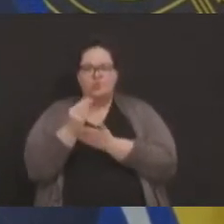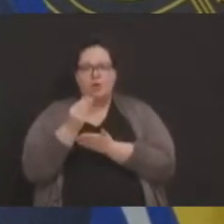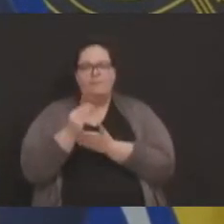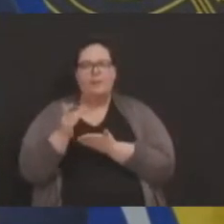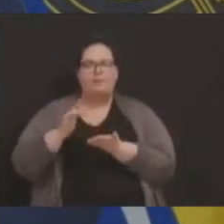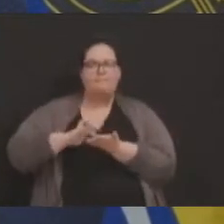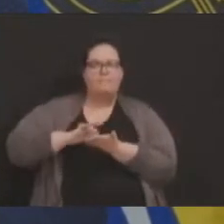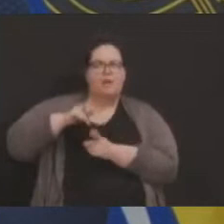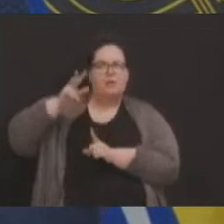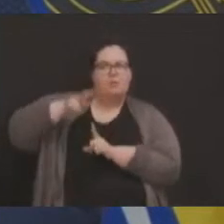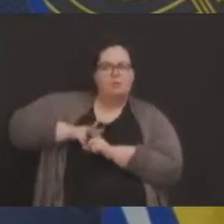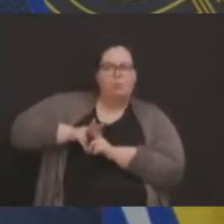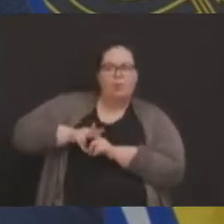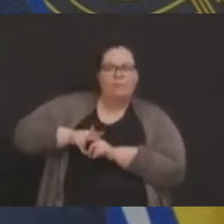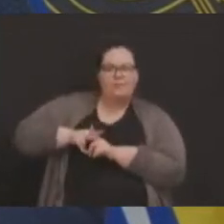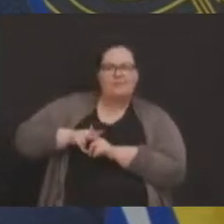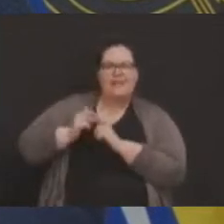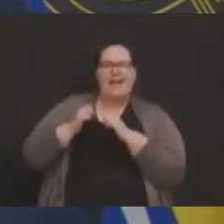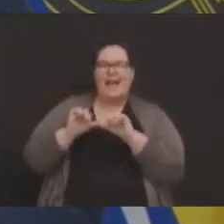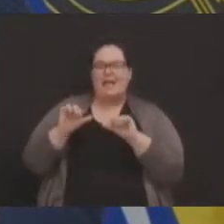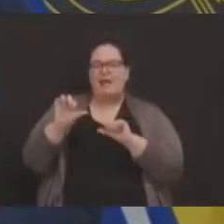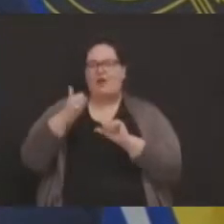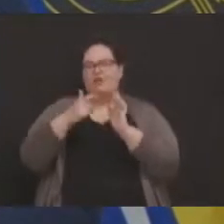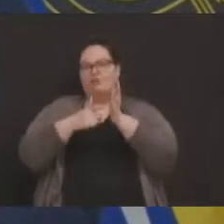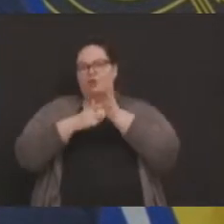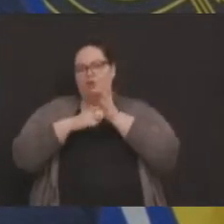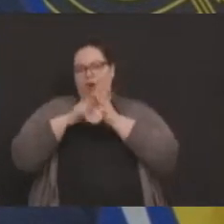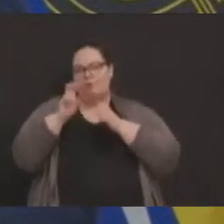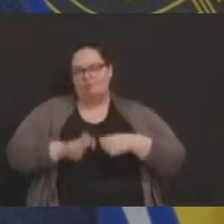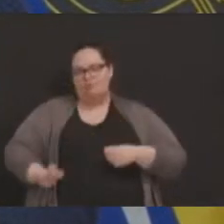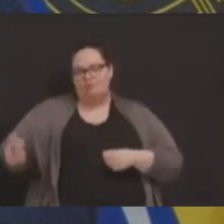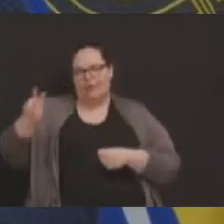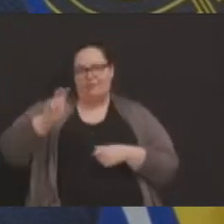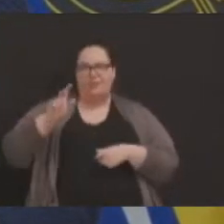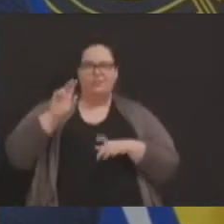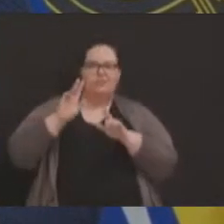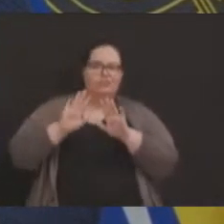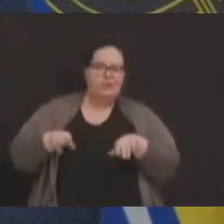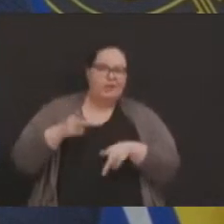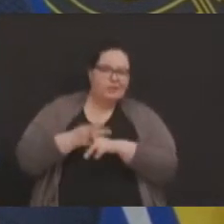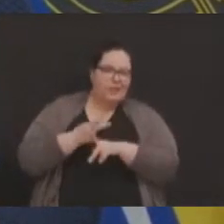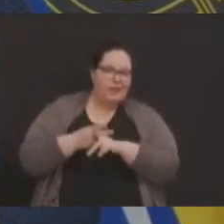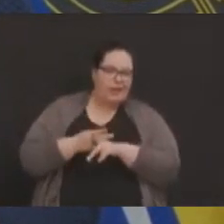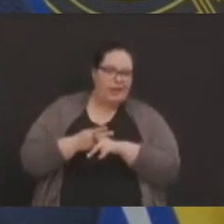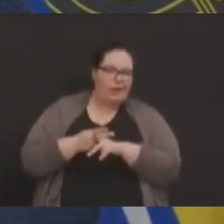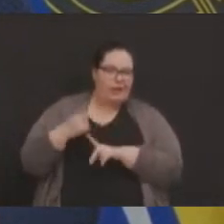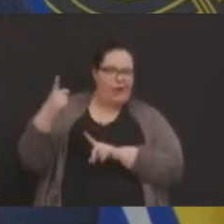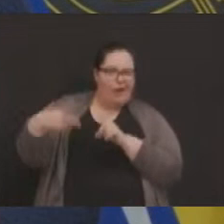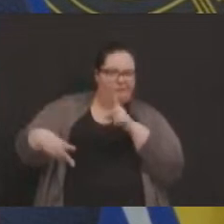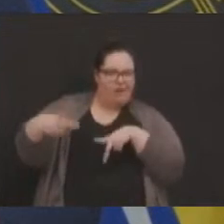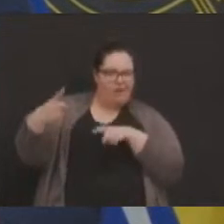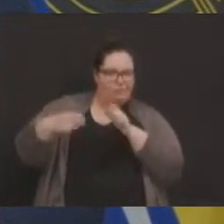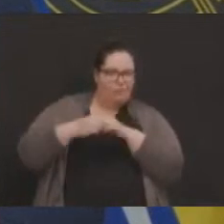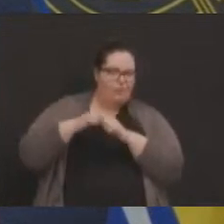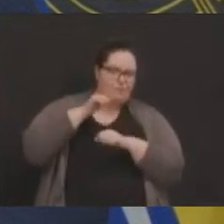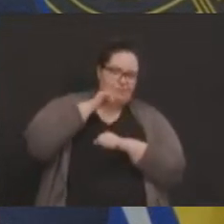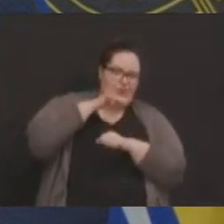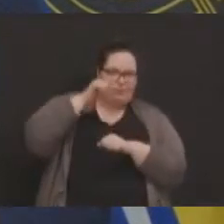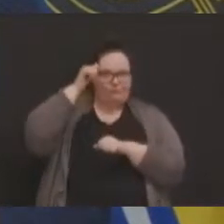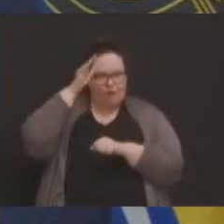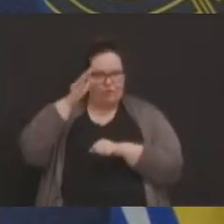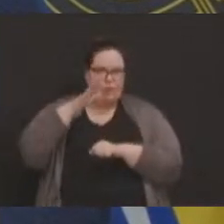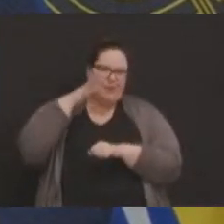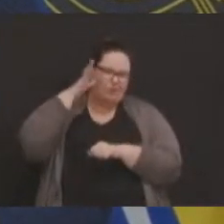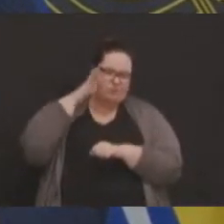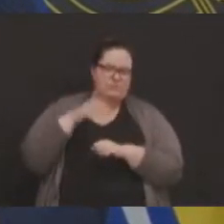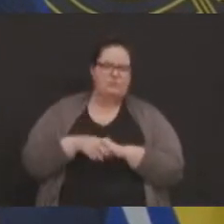these regular travelers are subjected to a COVID test weekly. And so it wouldn't